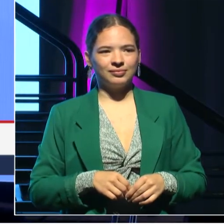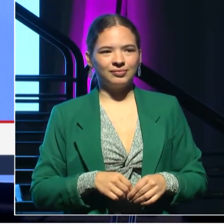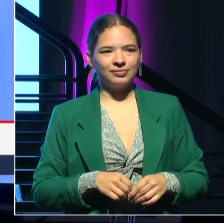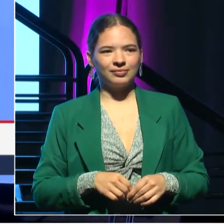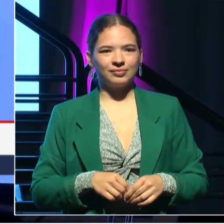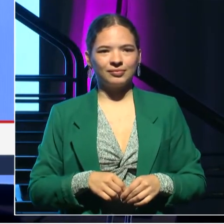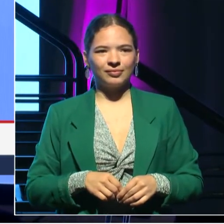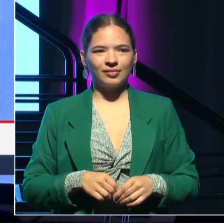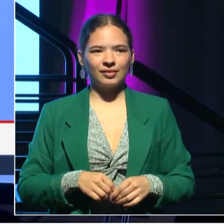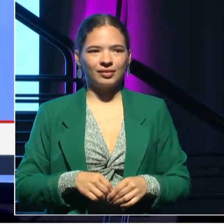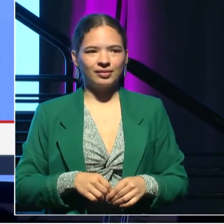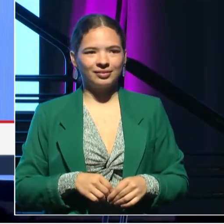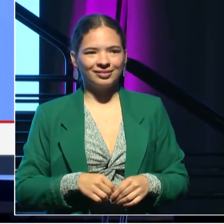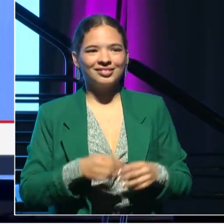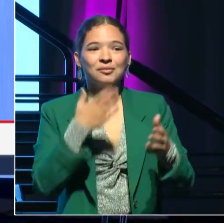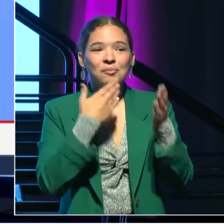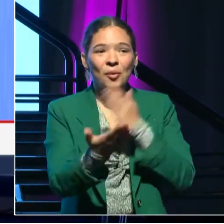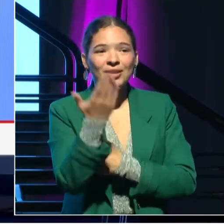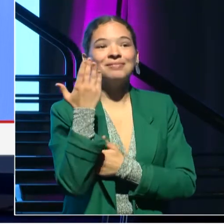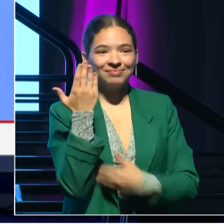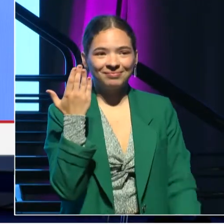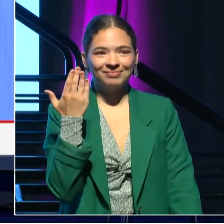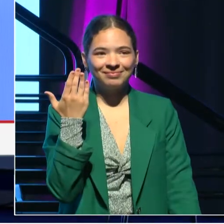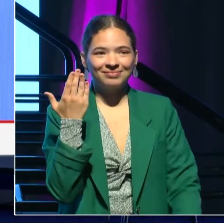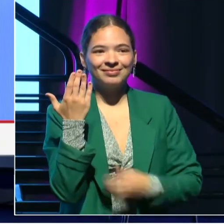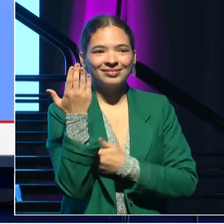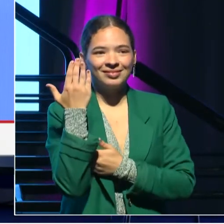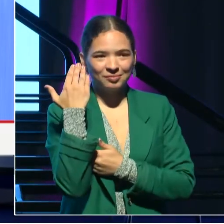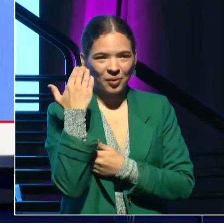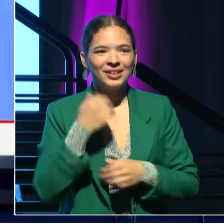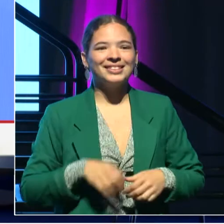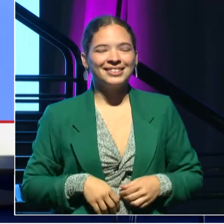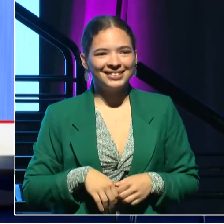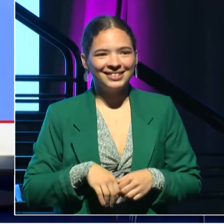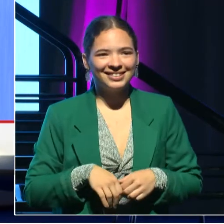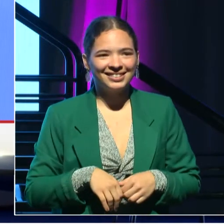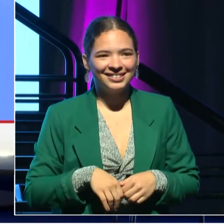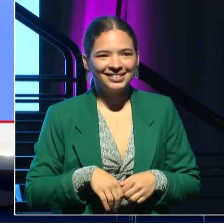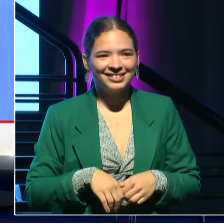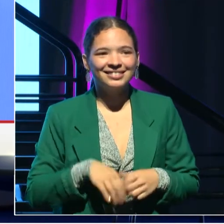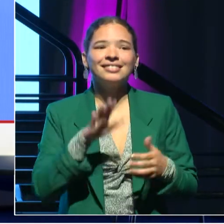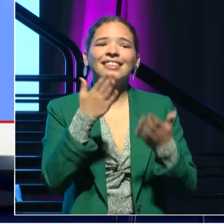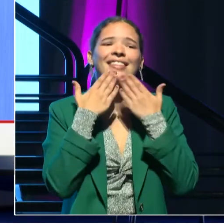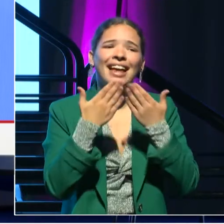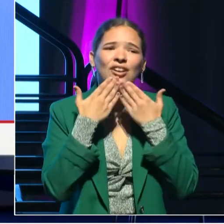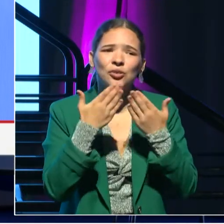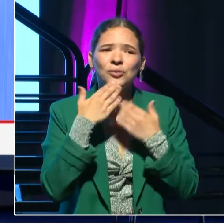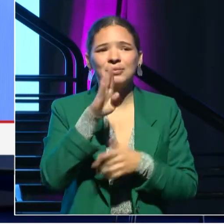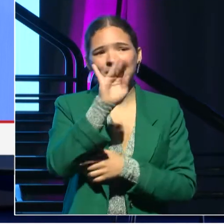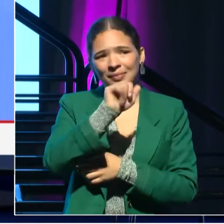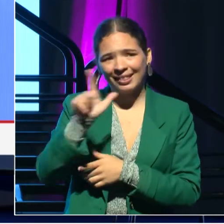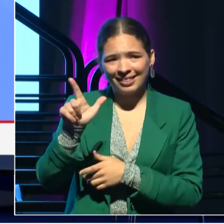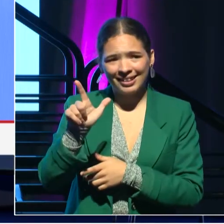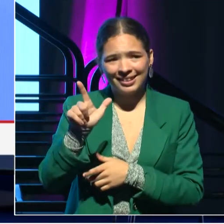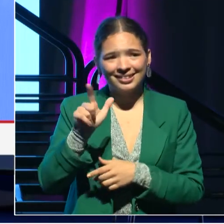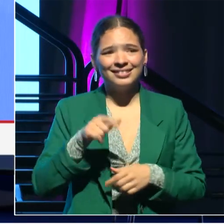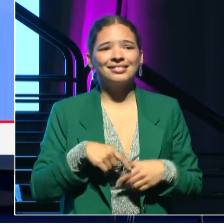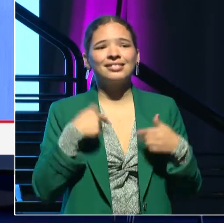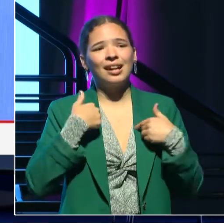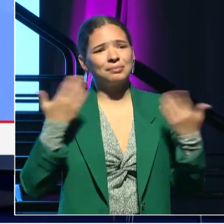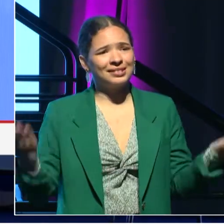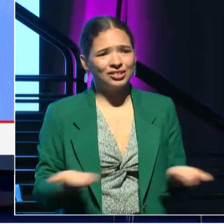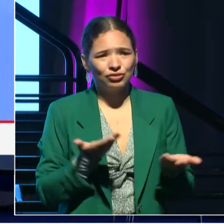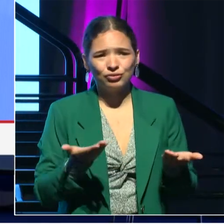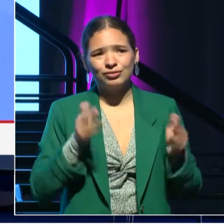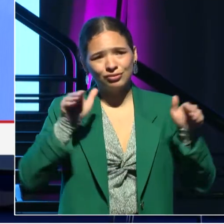Good morning, everybody. I want to thank you, Bill, for that very kind introduction, and